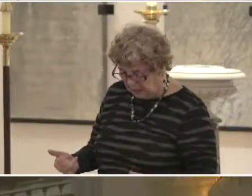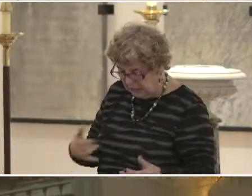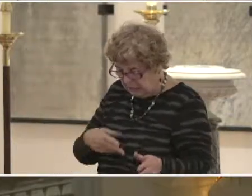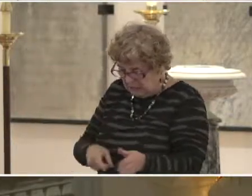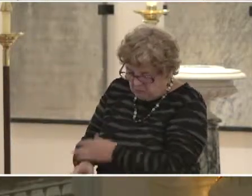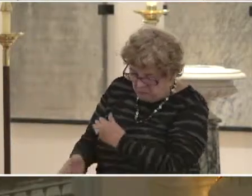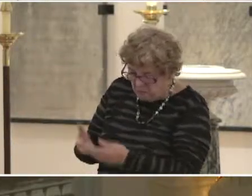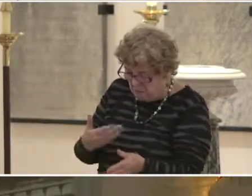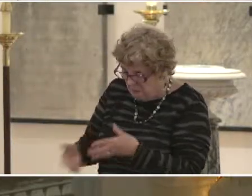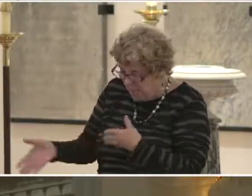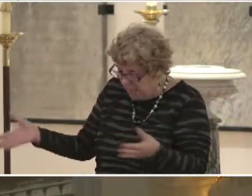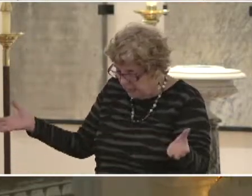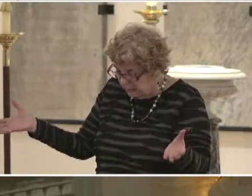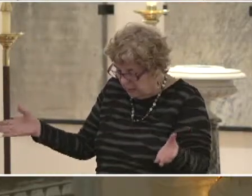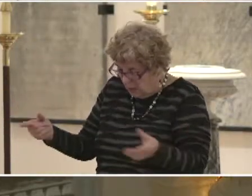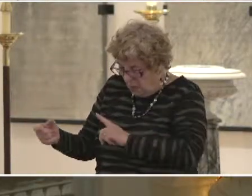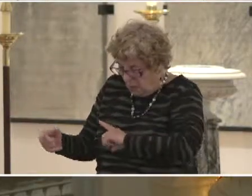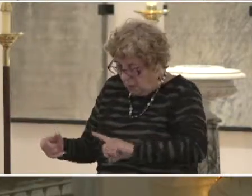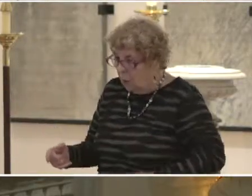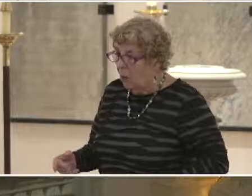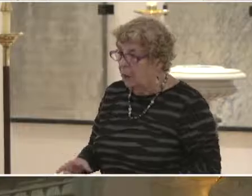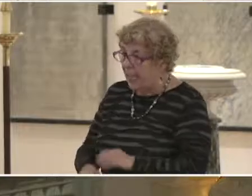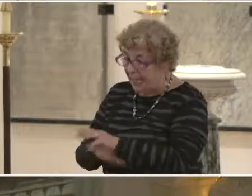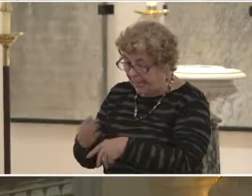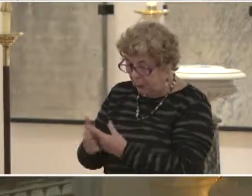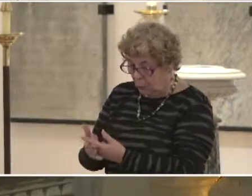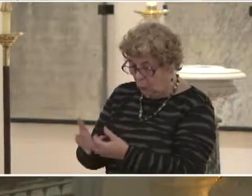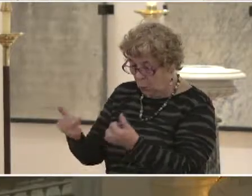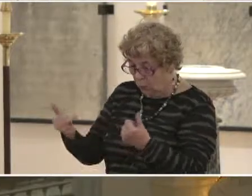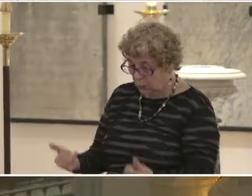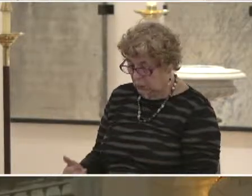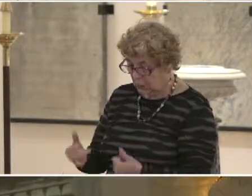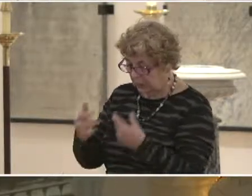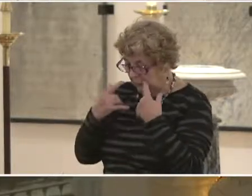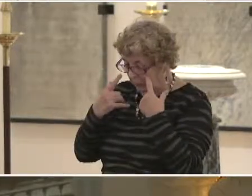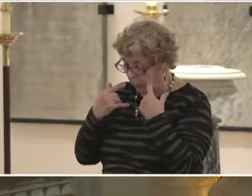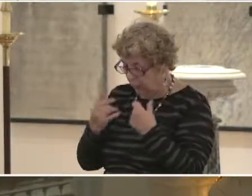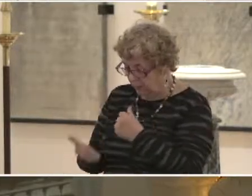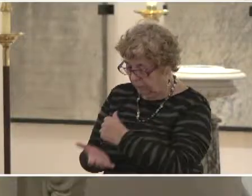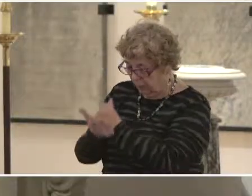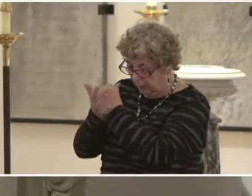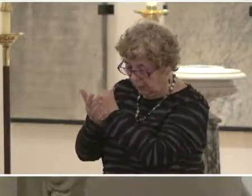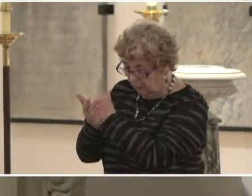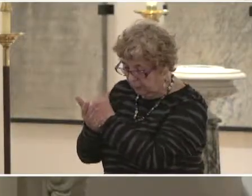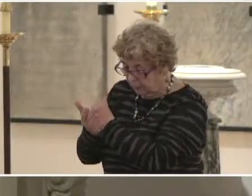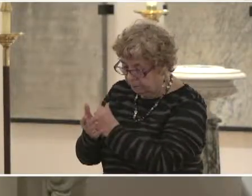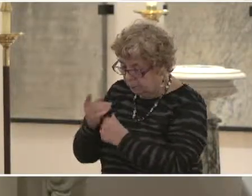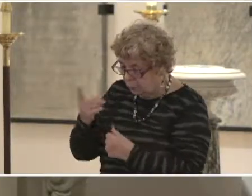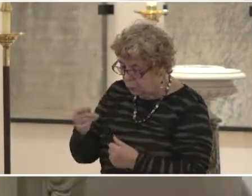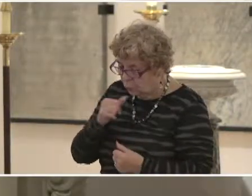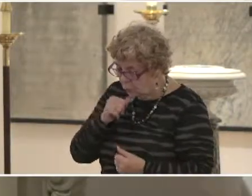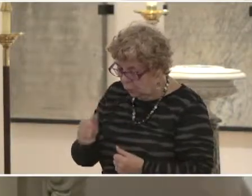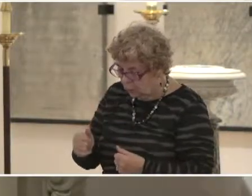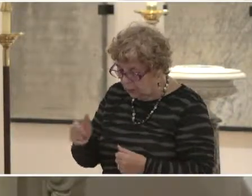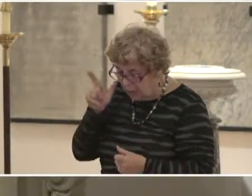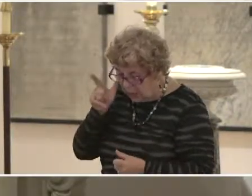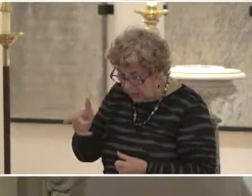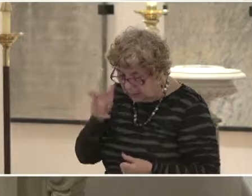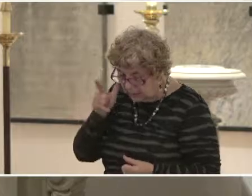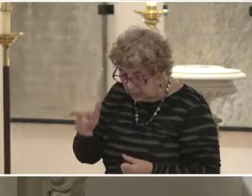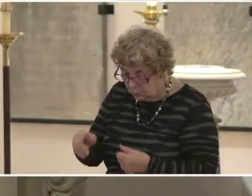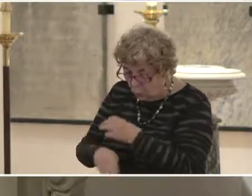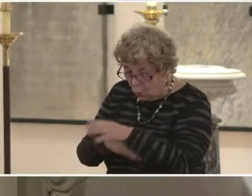is in all this mess. O Lord, how long shall I cry for help and you will not listen? Or